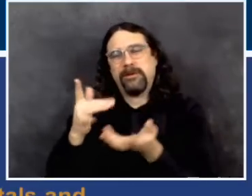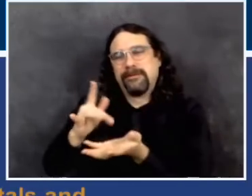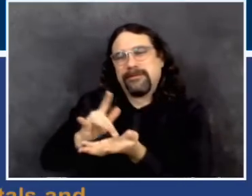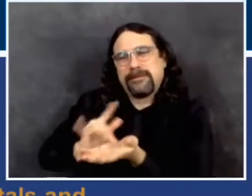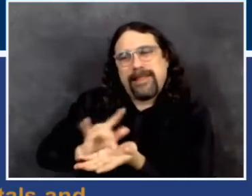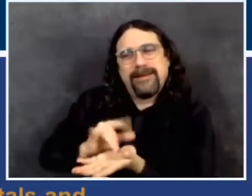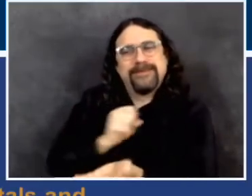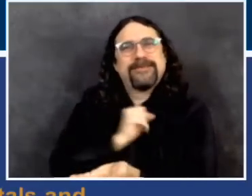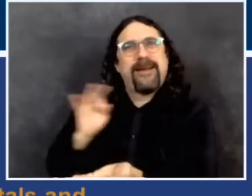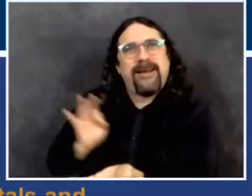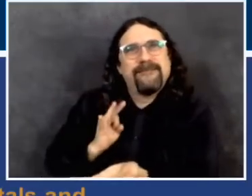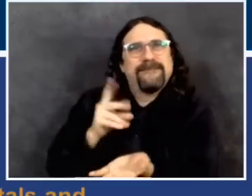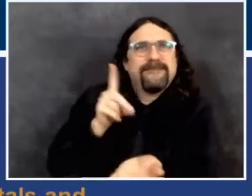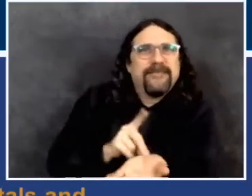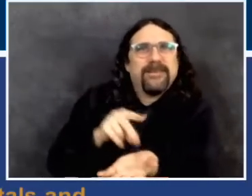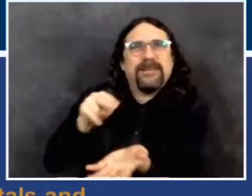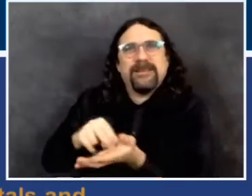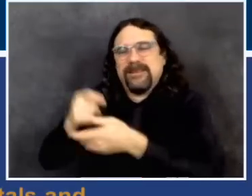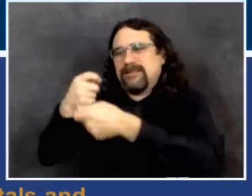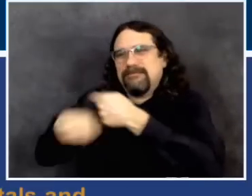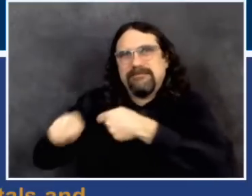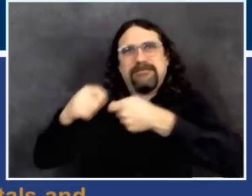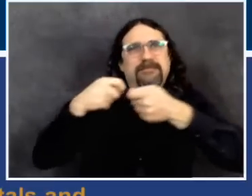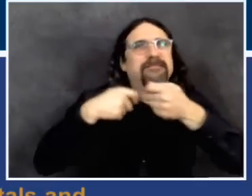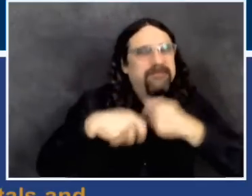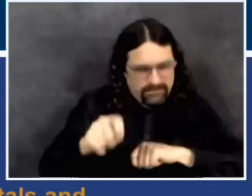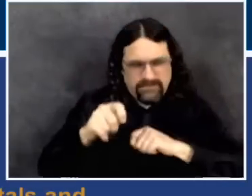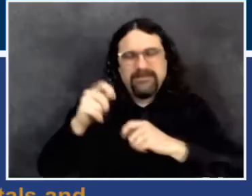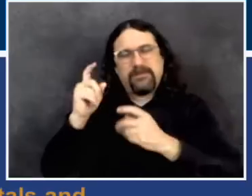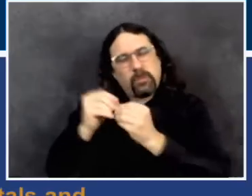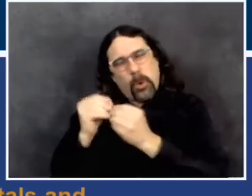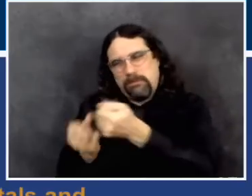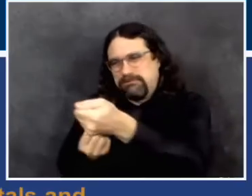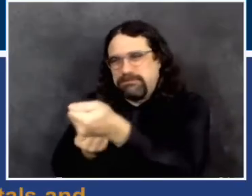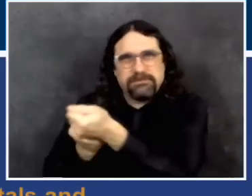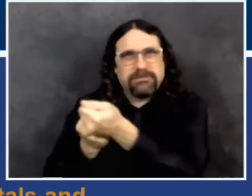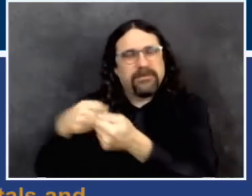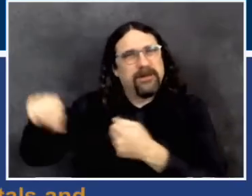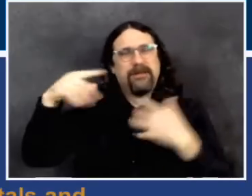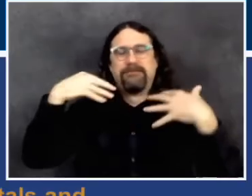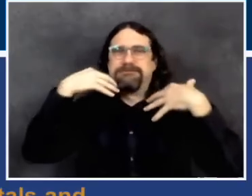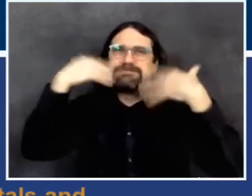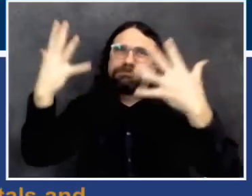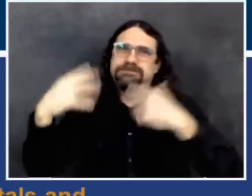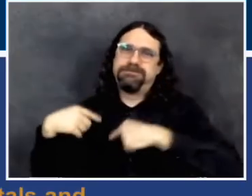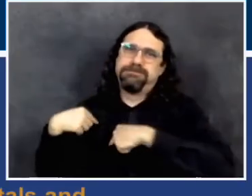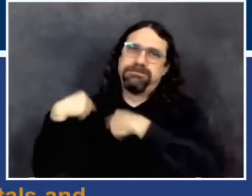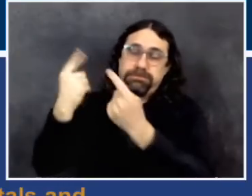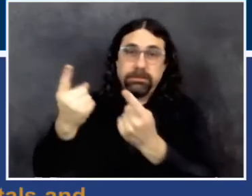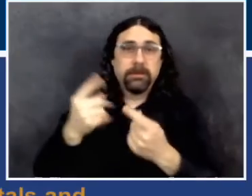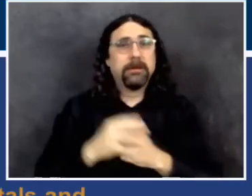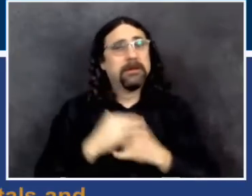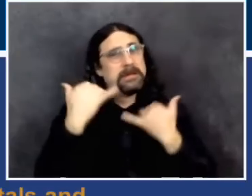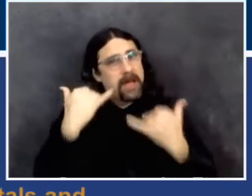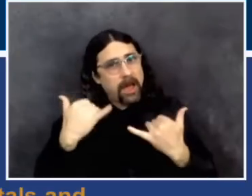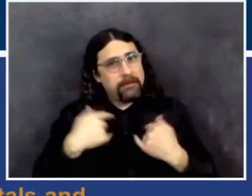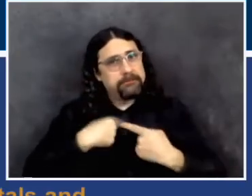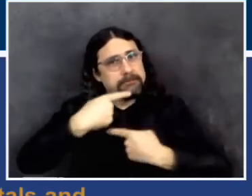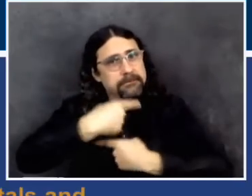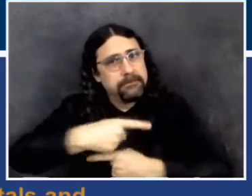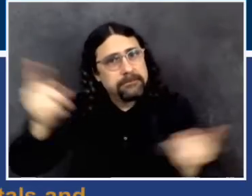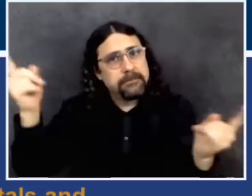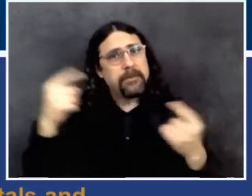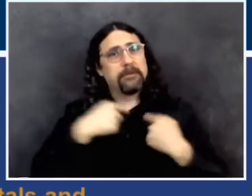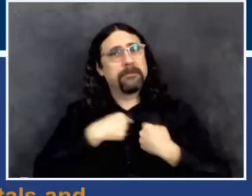over 1,400 volunteer healthcare workers to serve New Yorkers. And these are folks who are